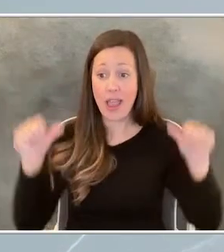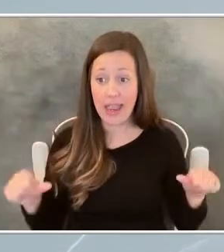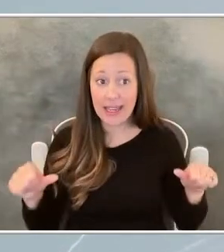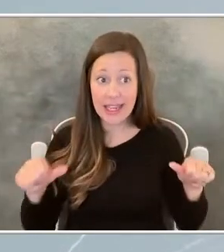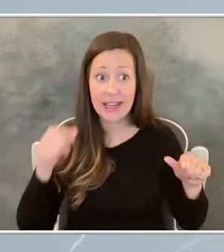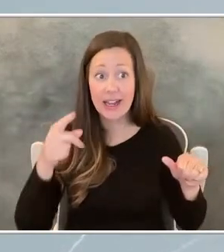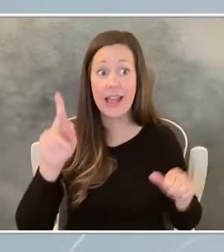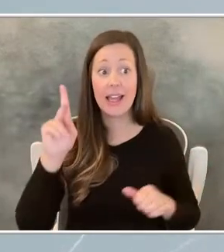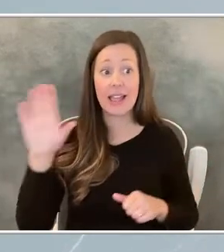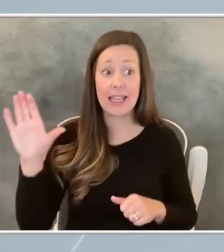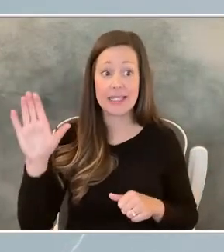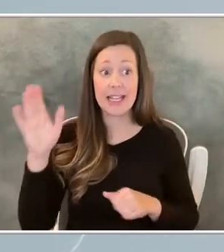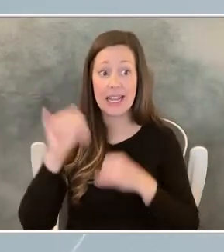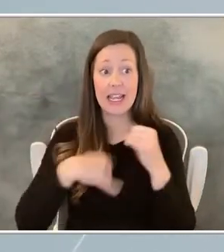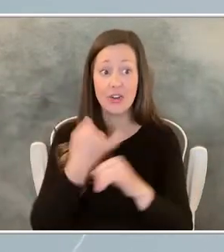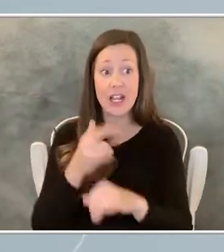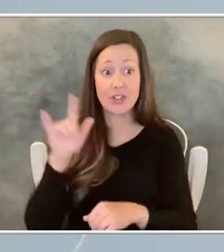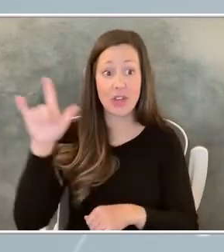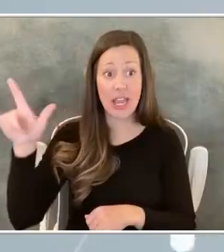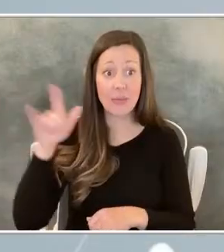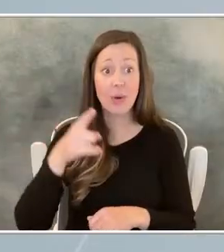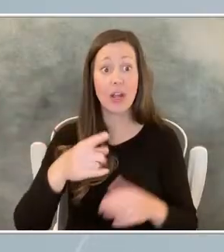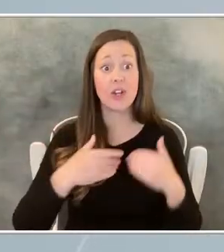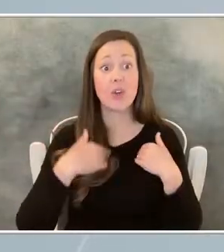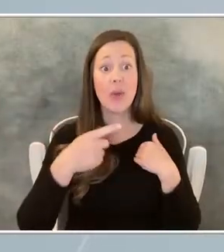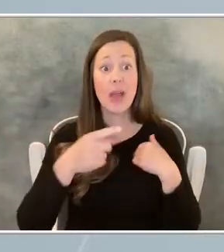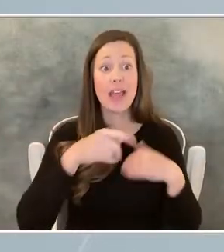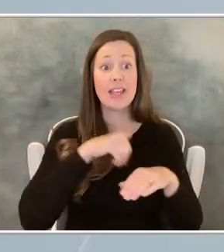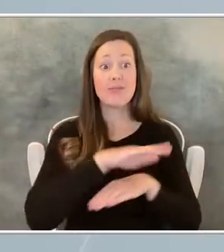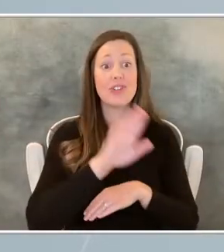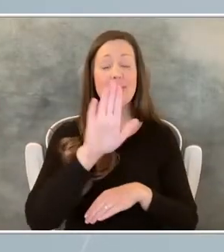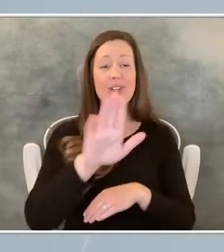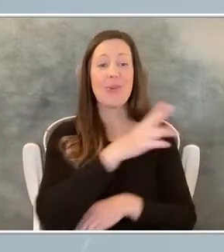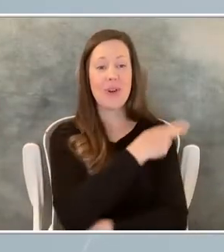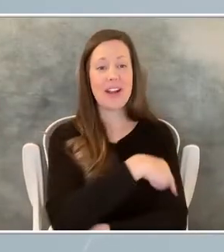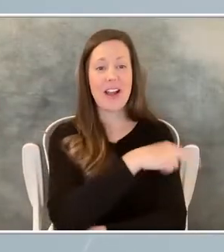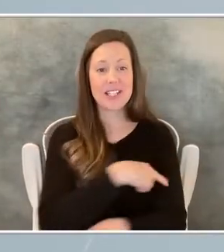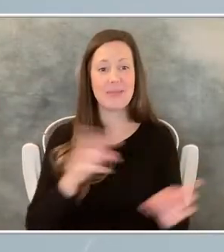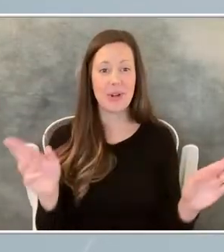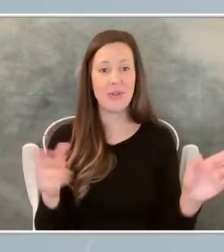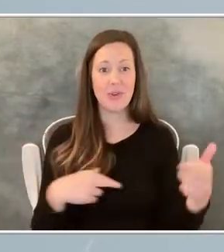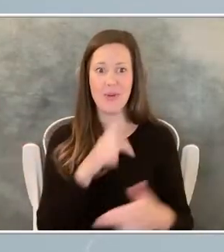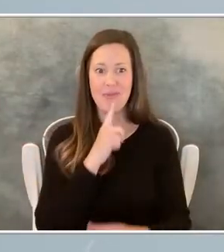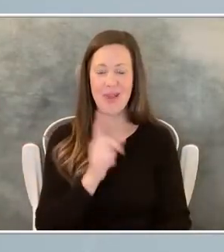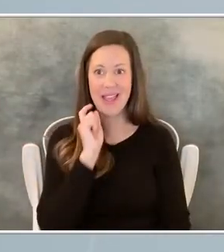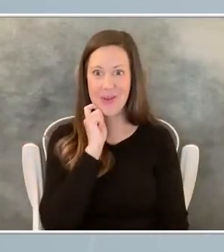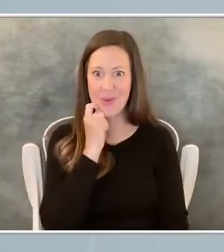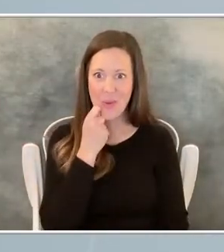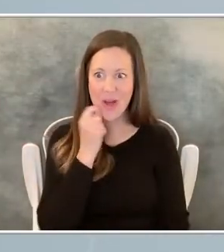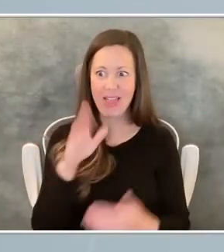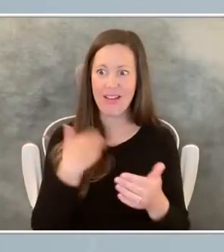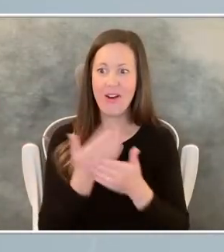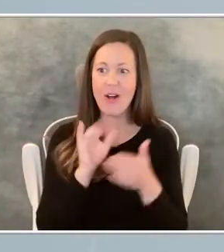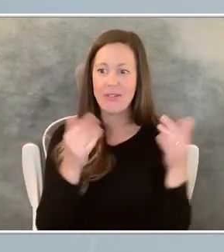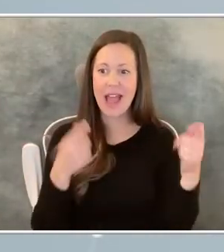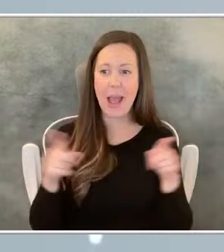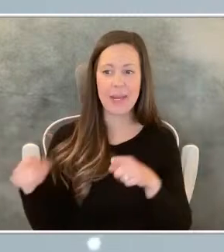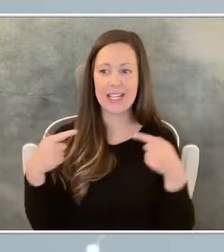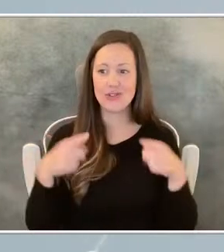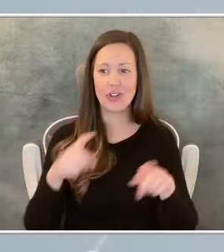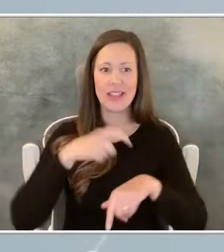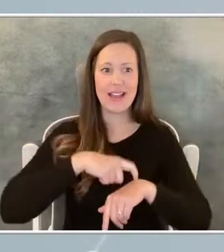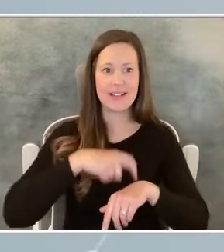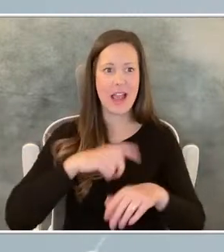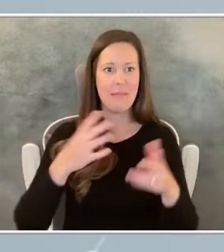International Airport. You had them shipped to your hospital room, which was so cool. All this happening during this time. How did this